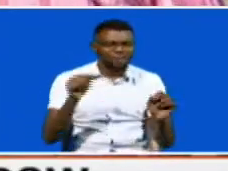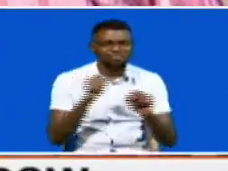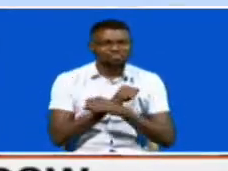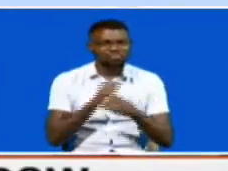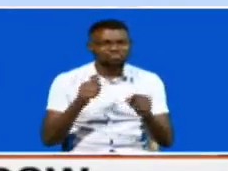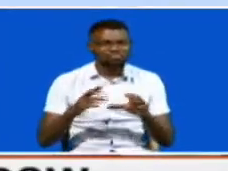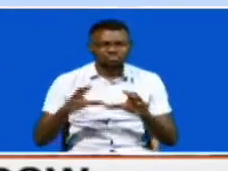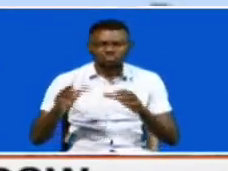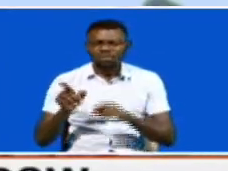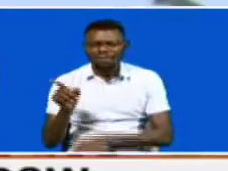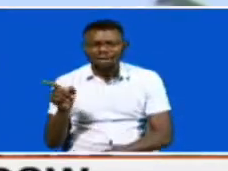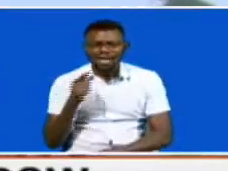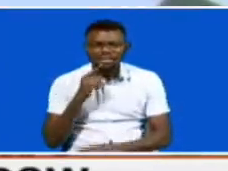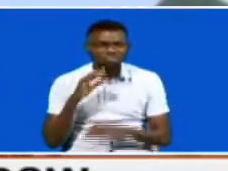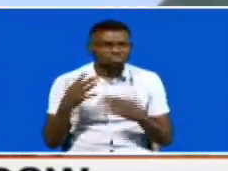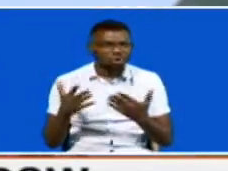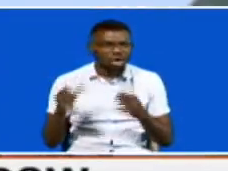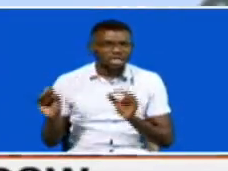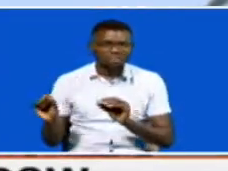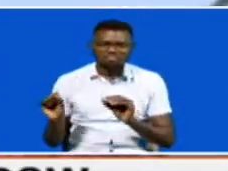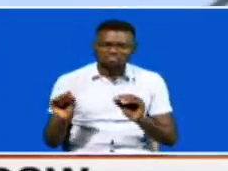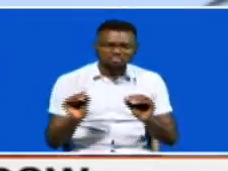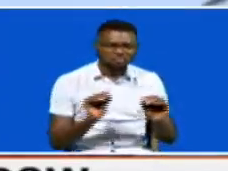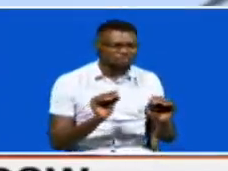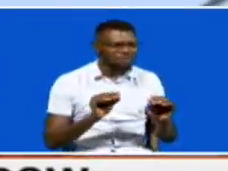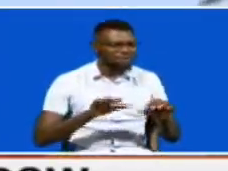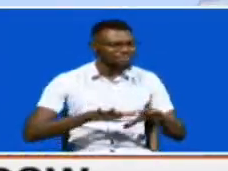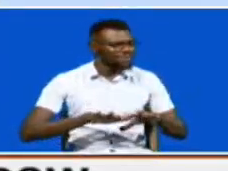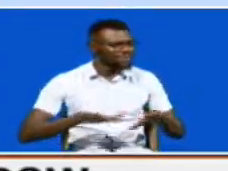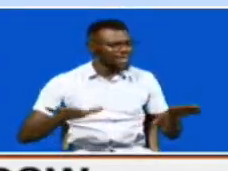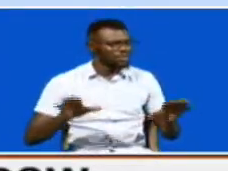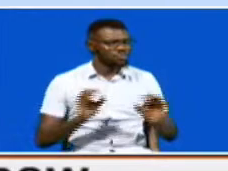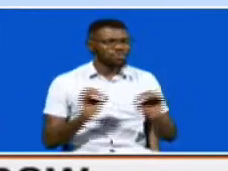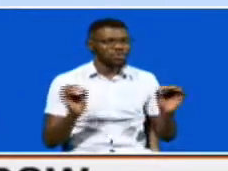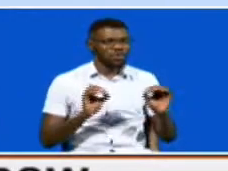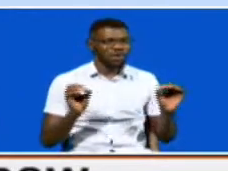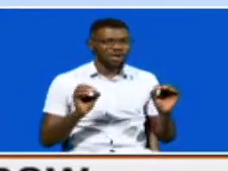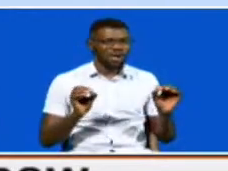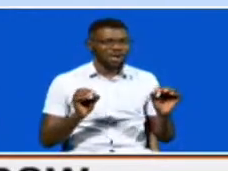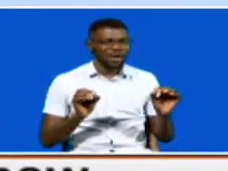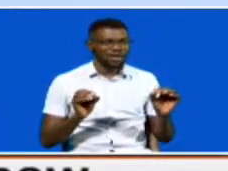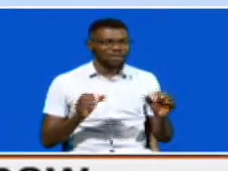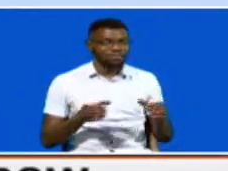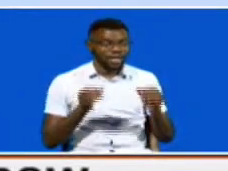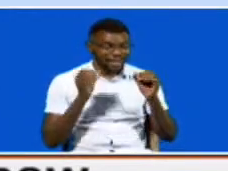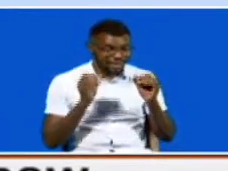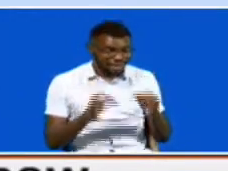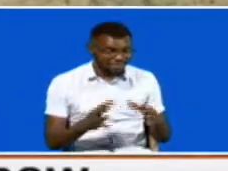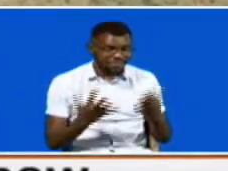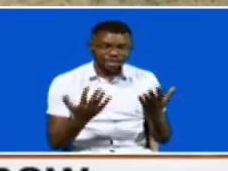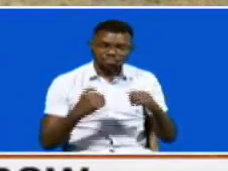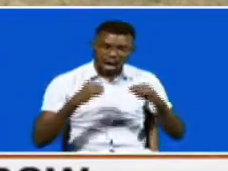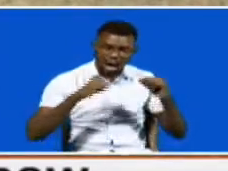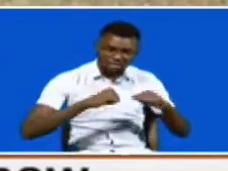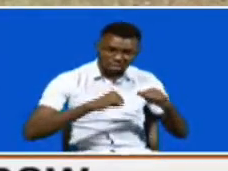village says they will only vacate their ancestral homes only if their terms of bargaining are met.